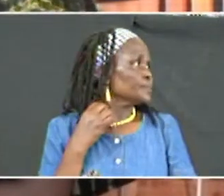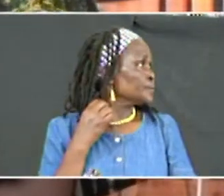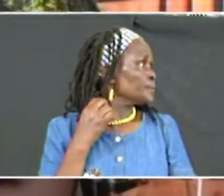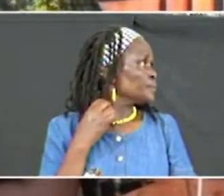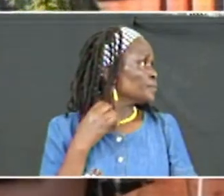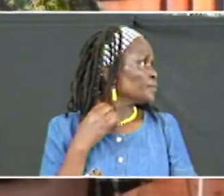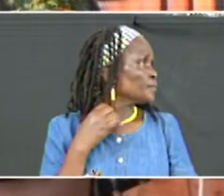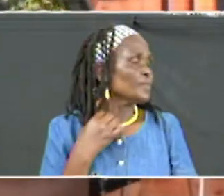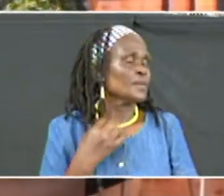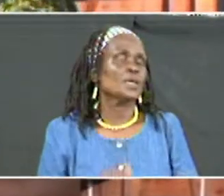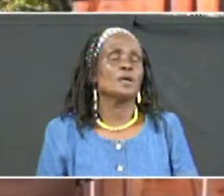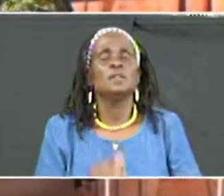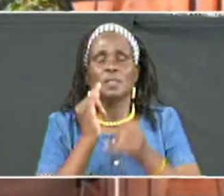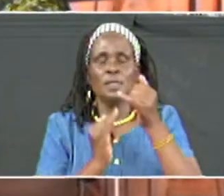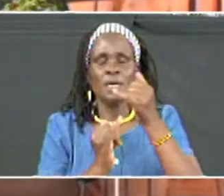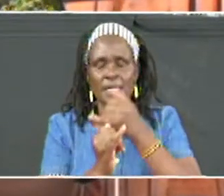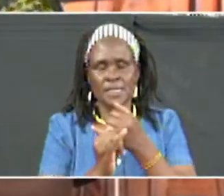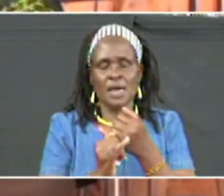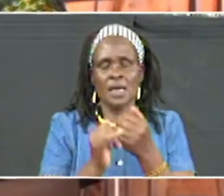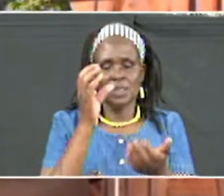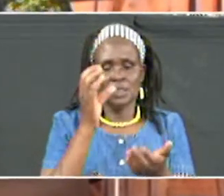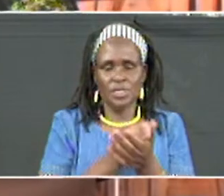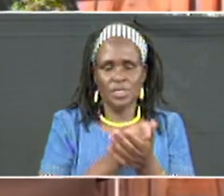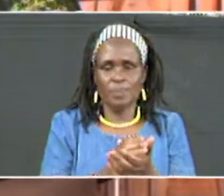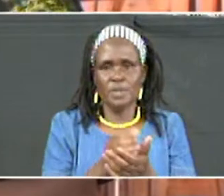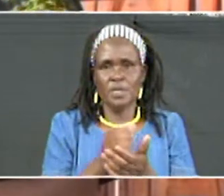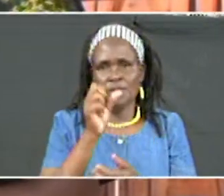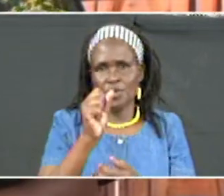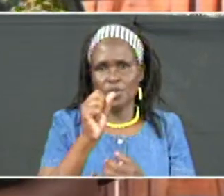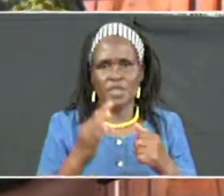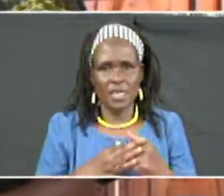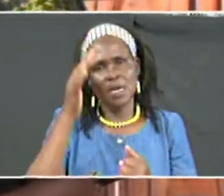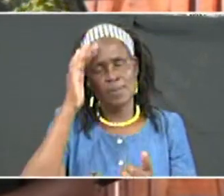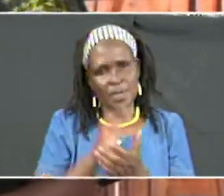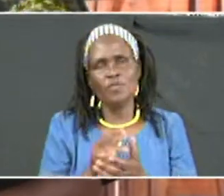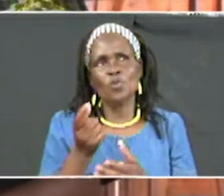Isaiah chapter 58. I believe we are there.